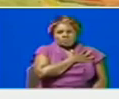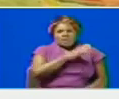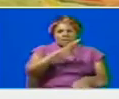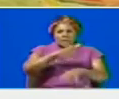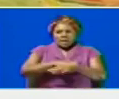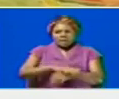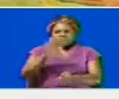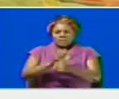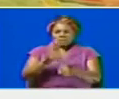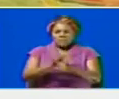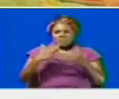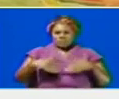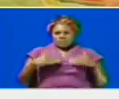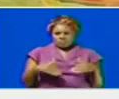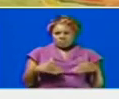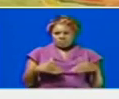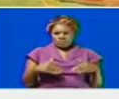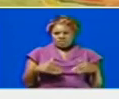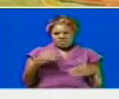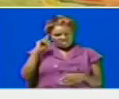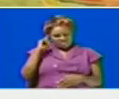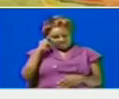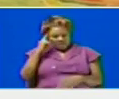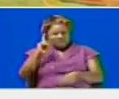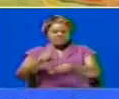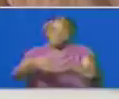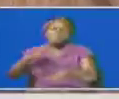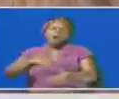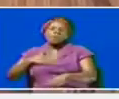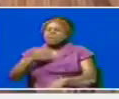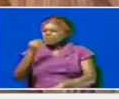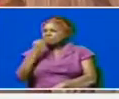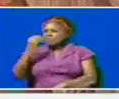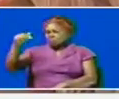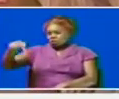of following they get is because of that thinking of it's our time to eat. Today,